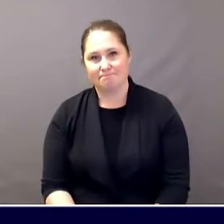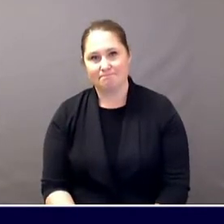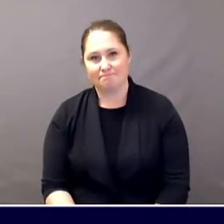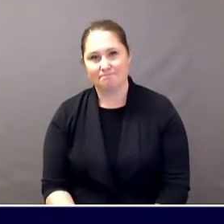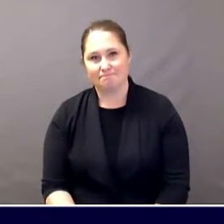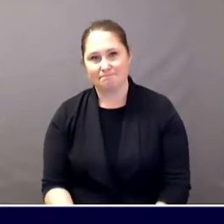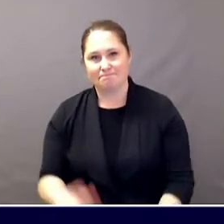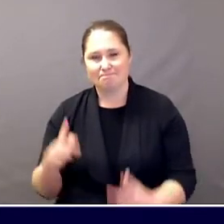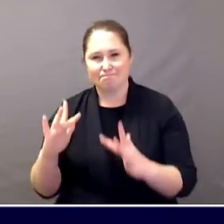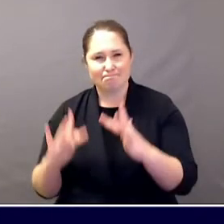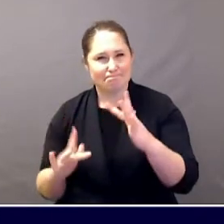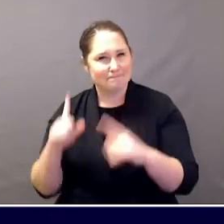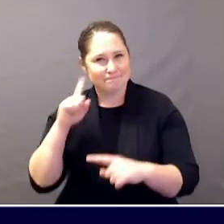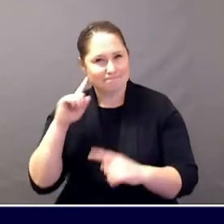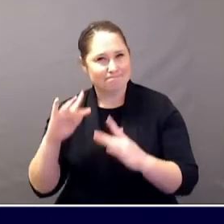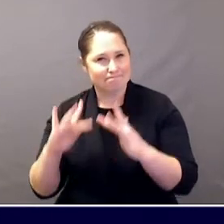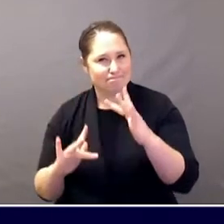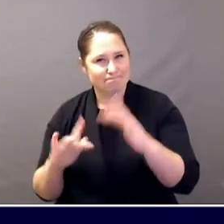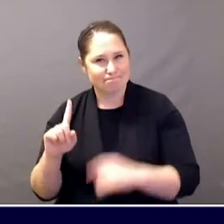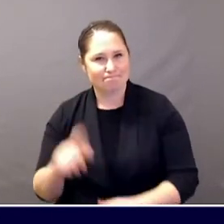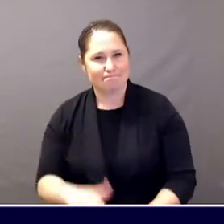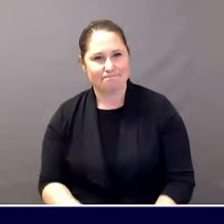No.